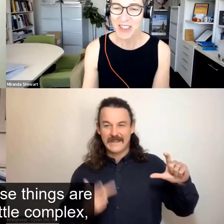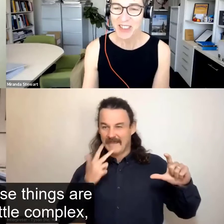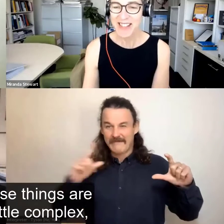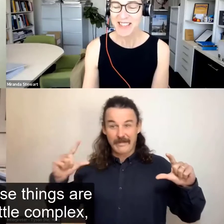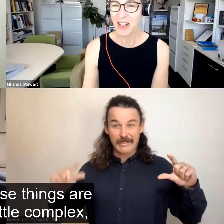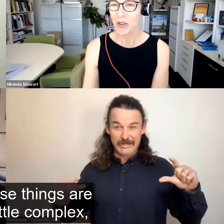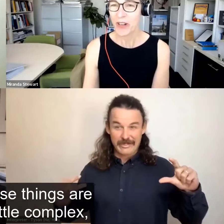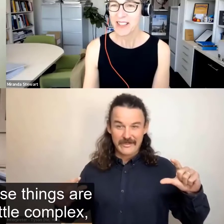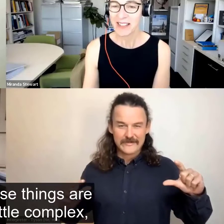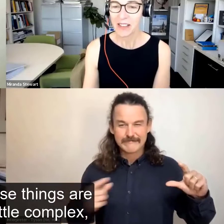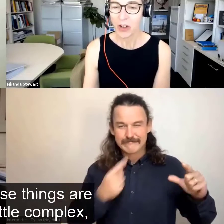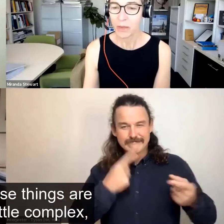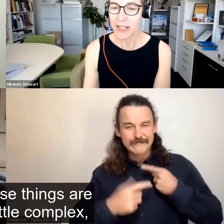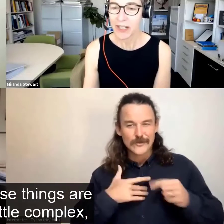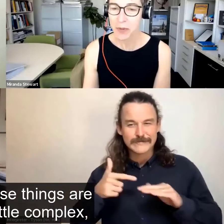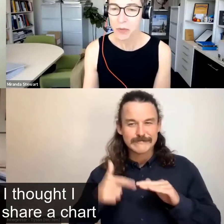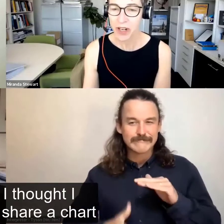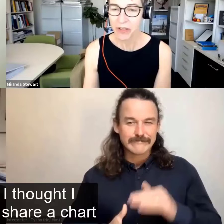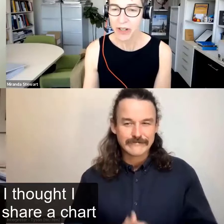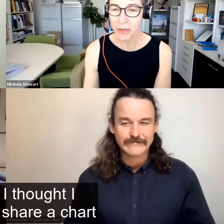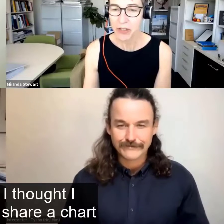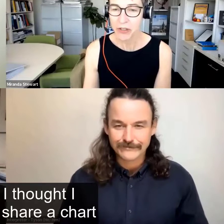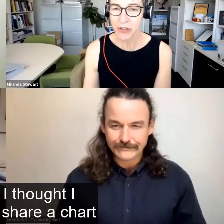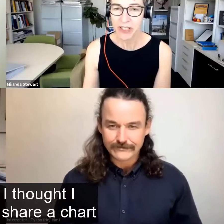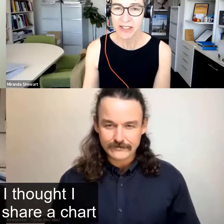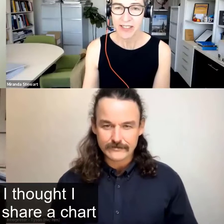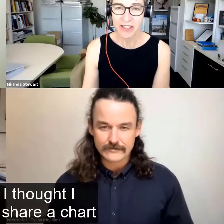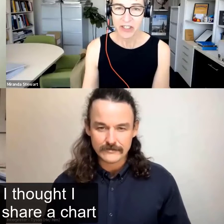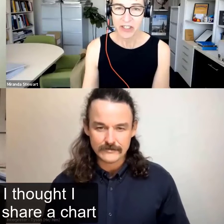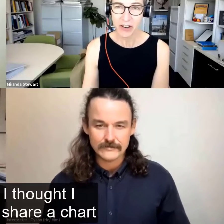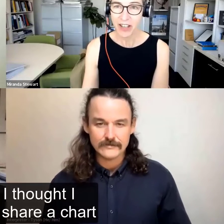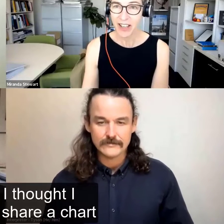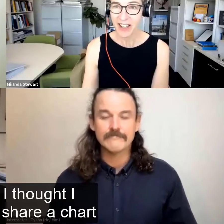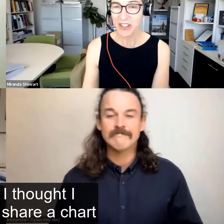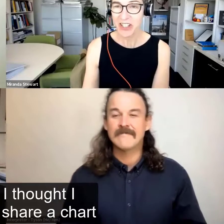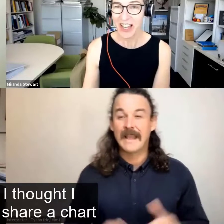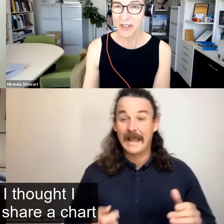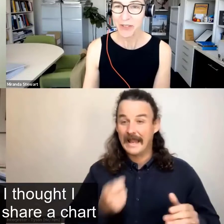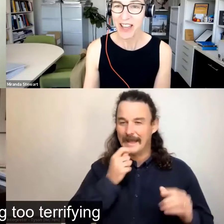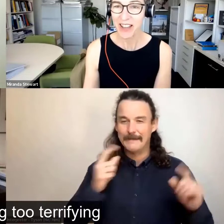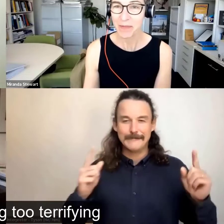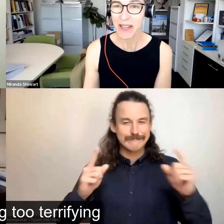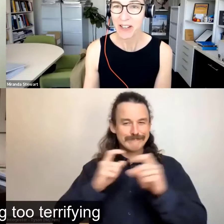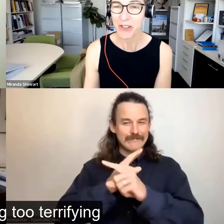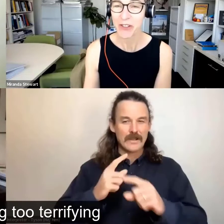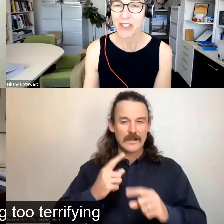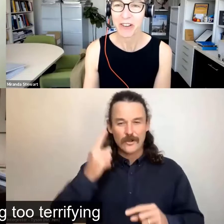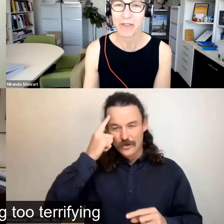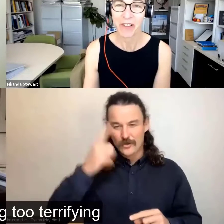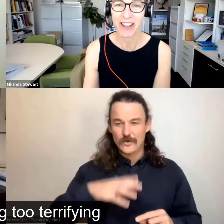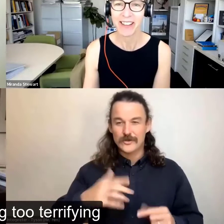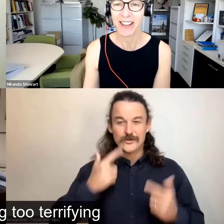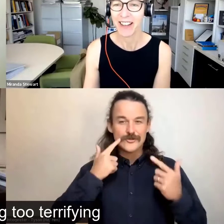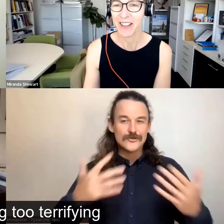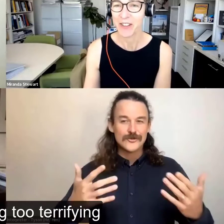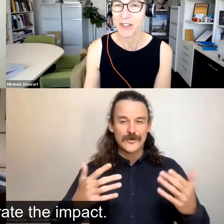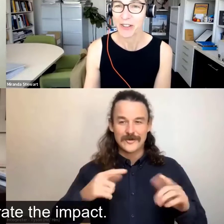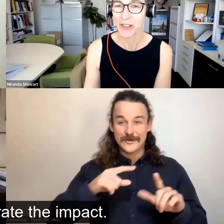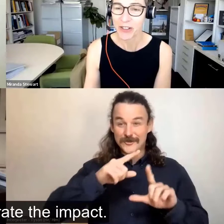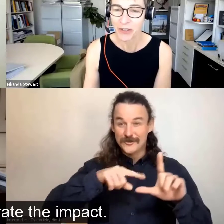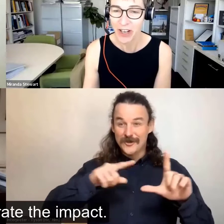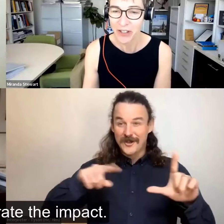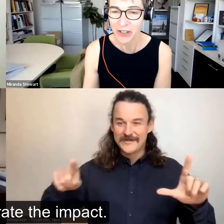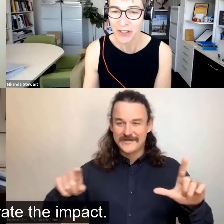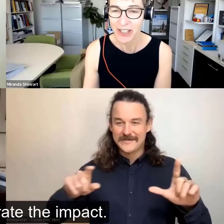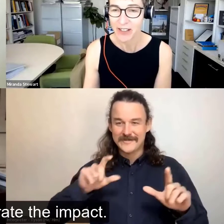Yes, so these things are always a little complex, but what I thought I would do is share a chart without being too terrifying